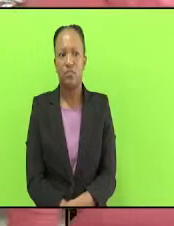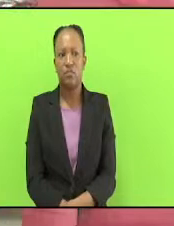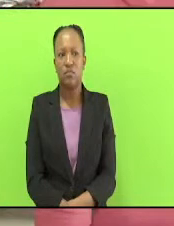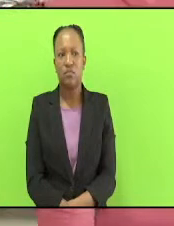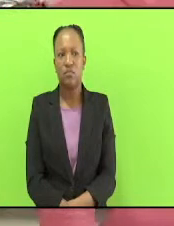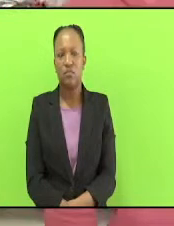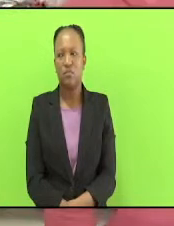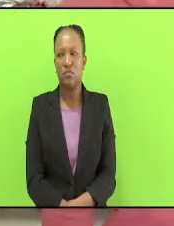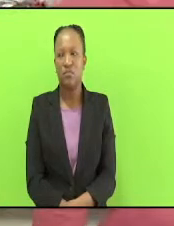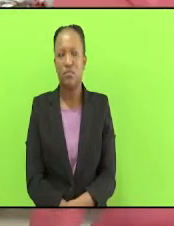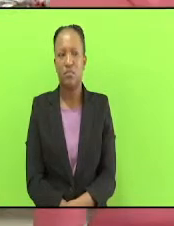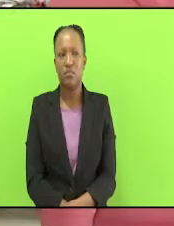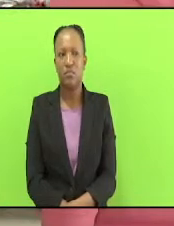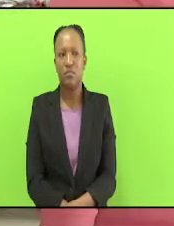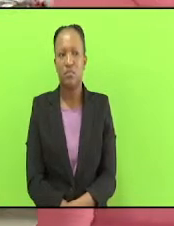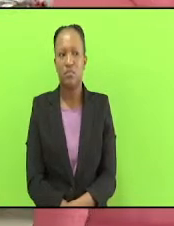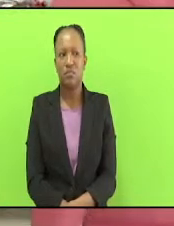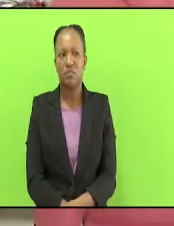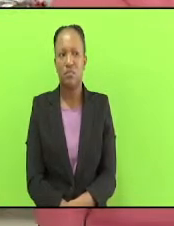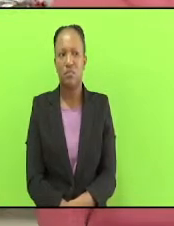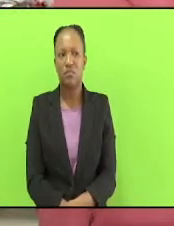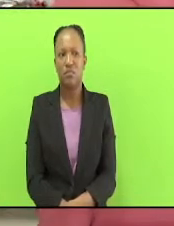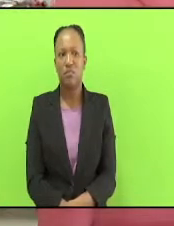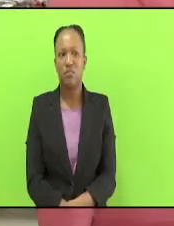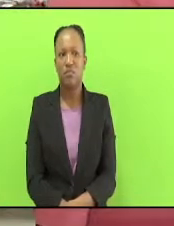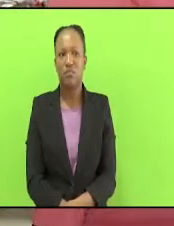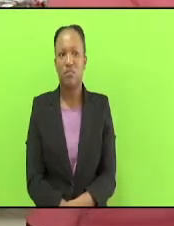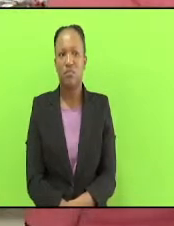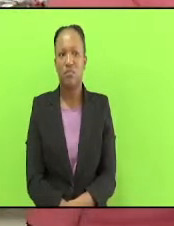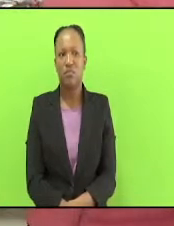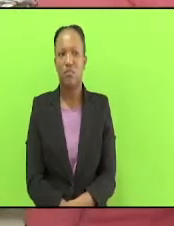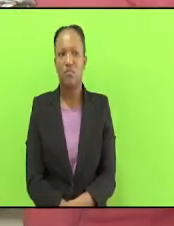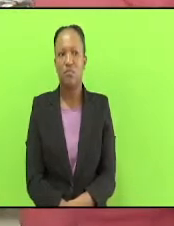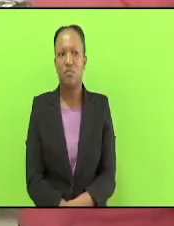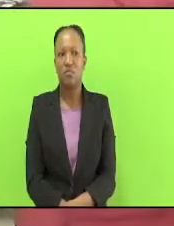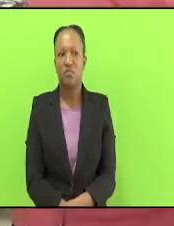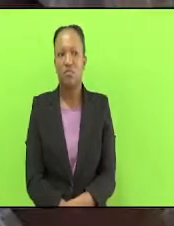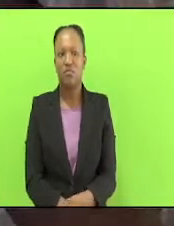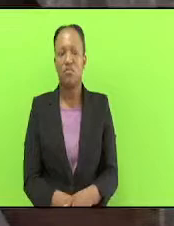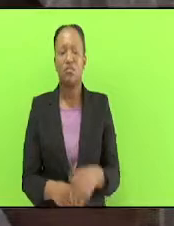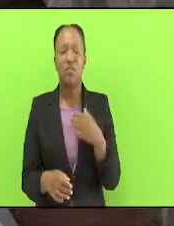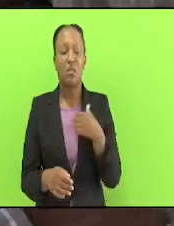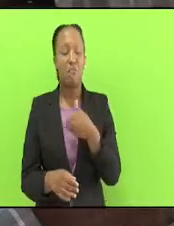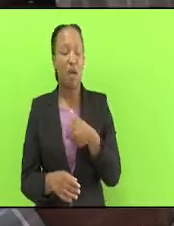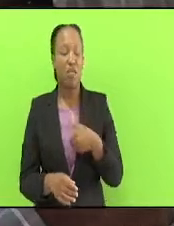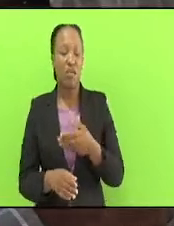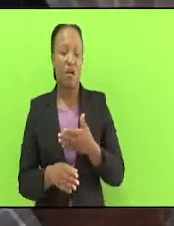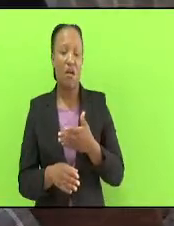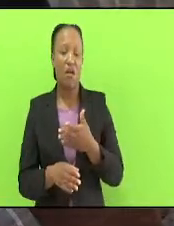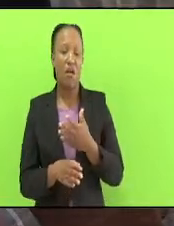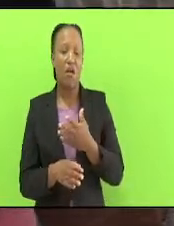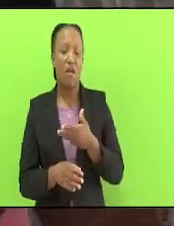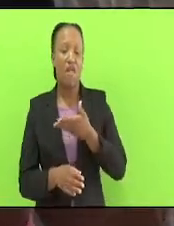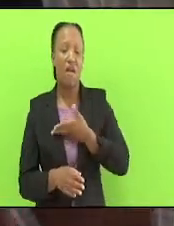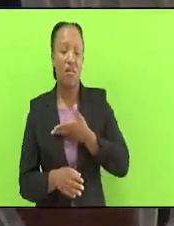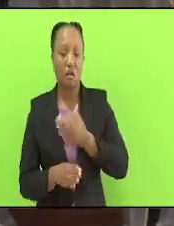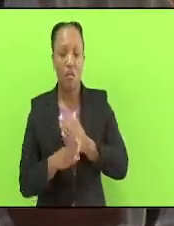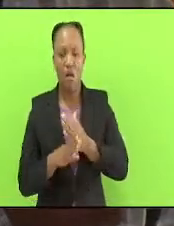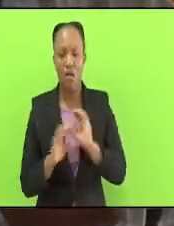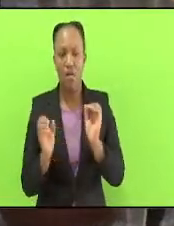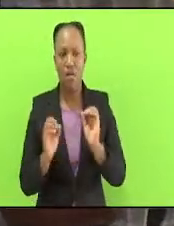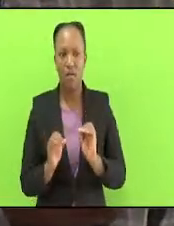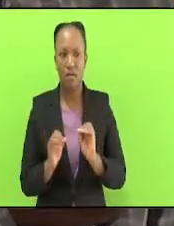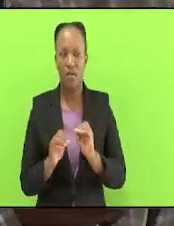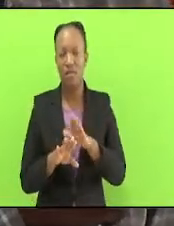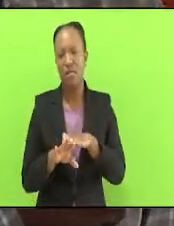you. I'm pleading. Ke lla botlhoko, mama ka le papa ka ba bereke. Ke na le bonna ke go